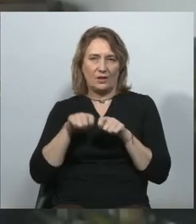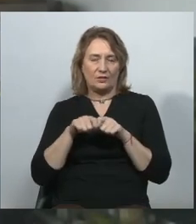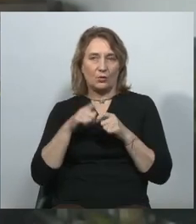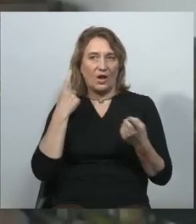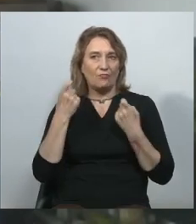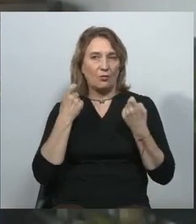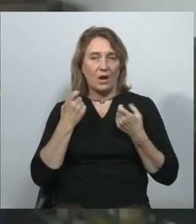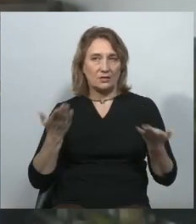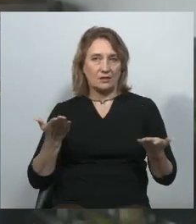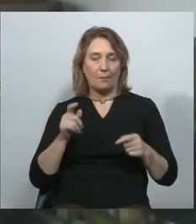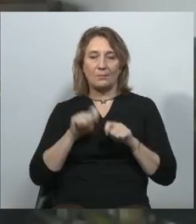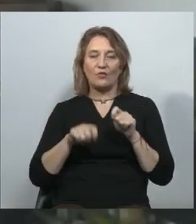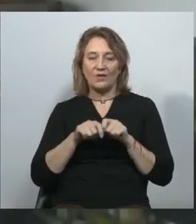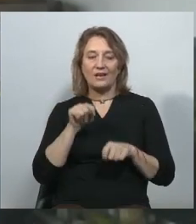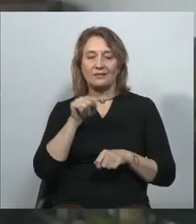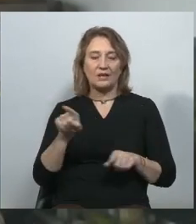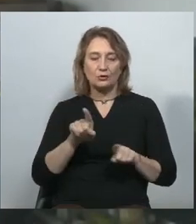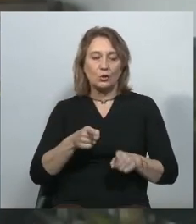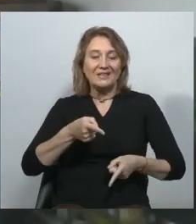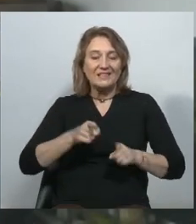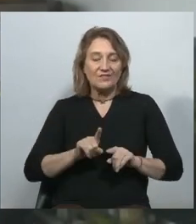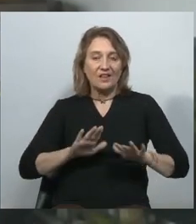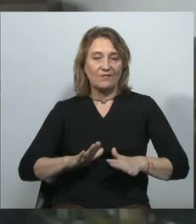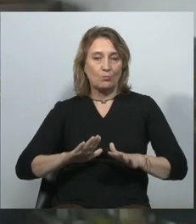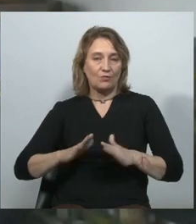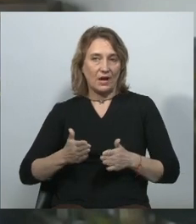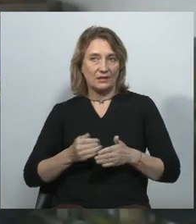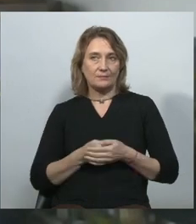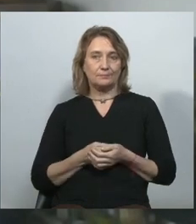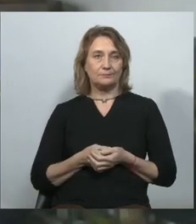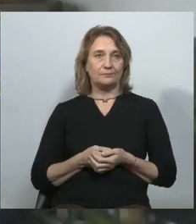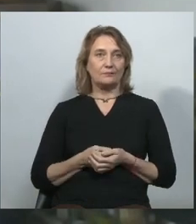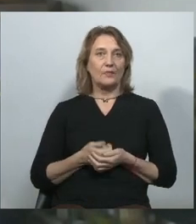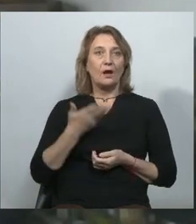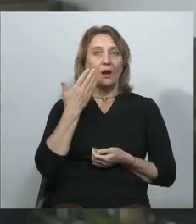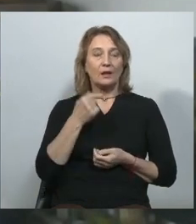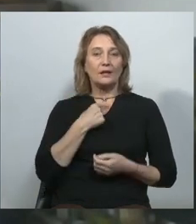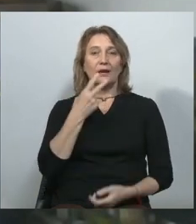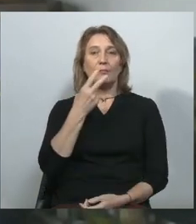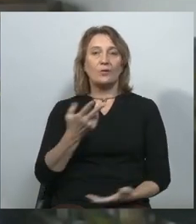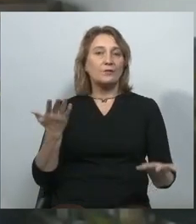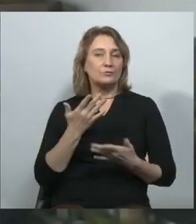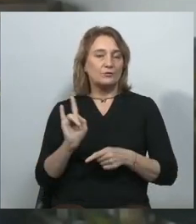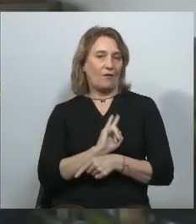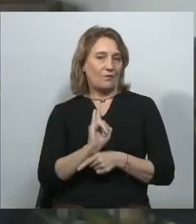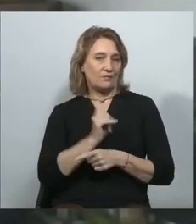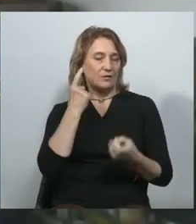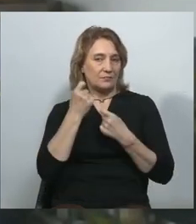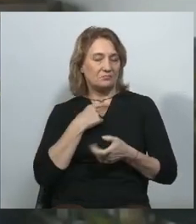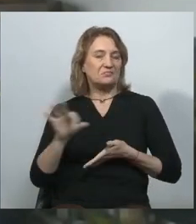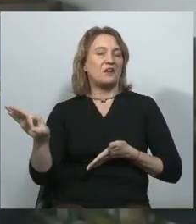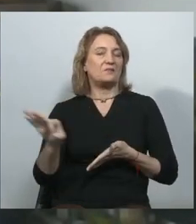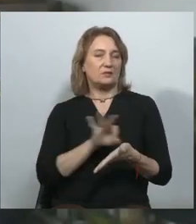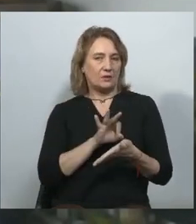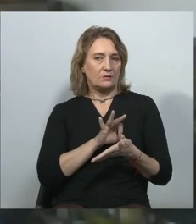did some Googling afterwards. I immediately sort of looked up on the internet to see if other people had seen this. And it turned out it was actually